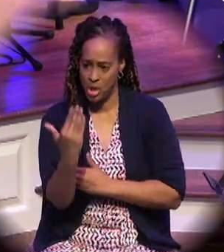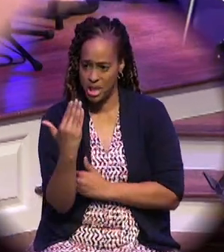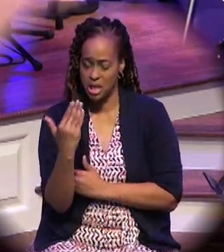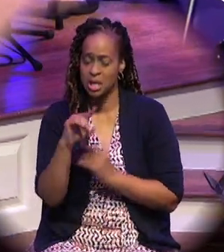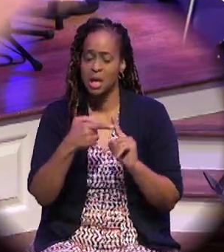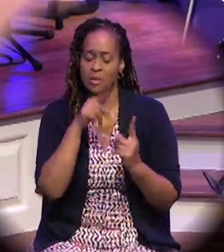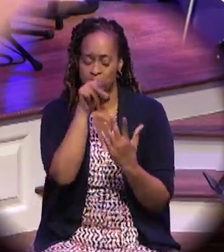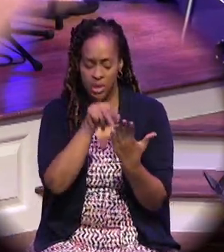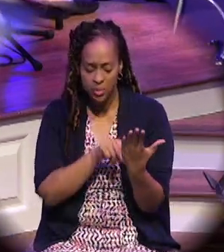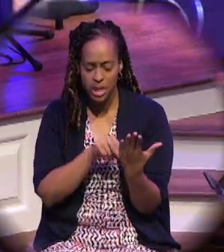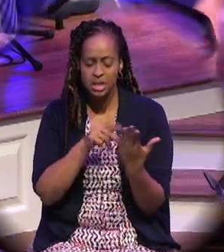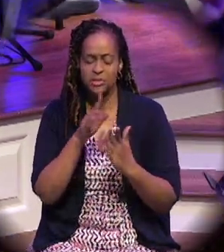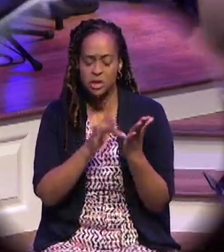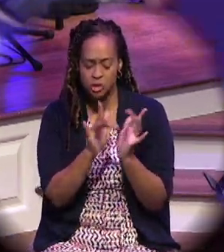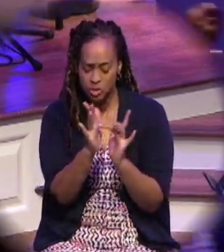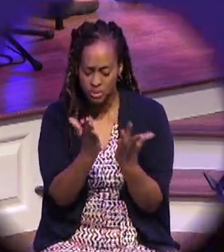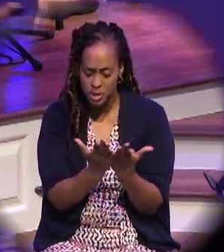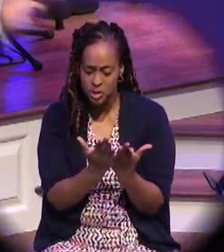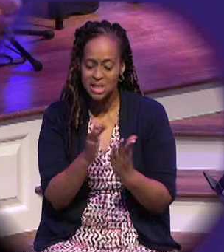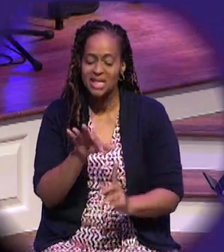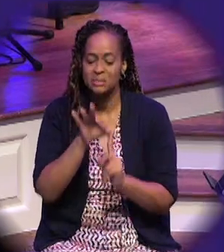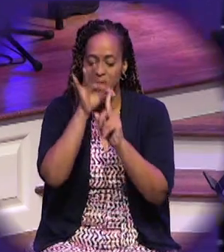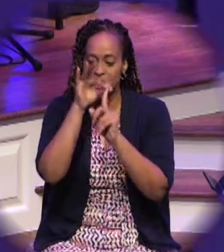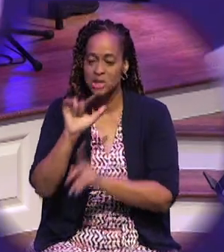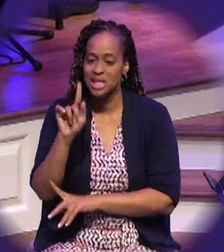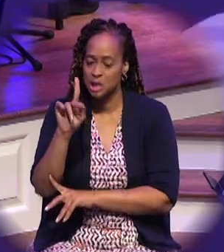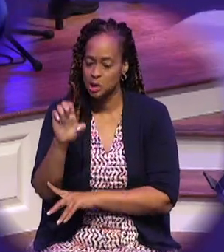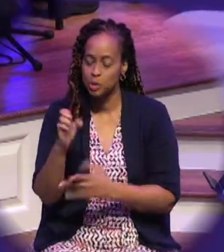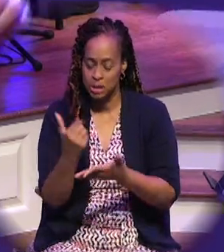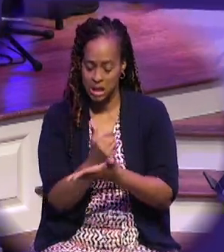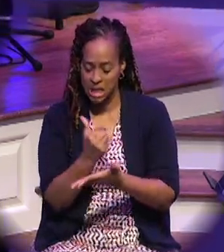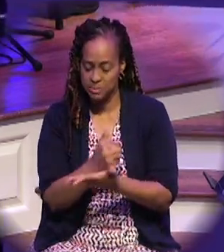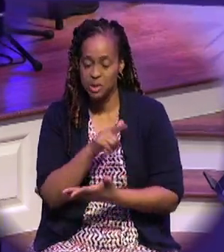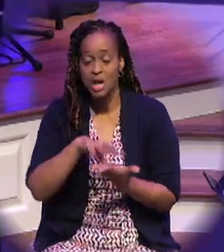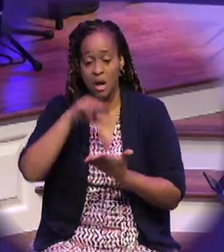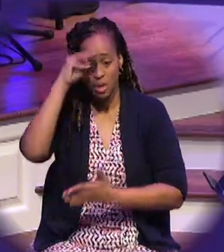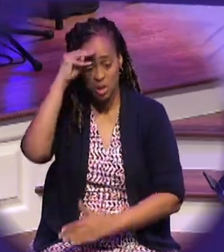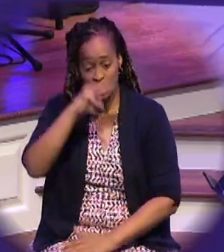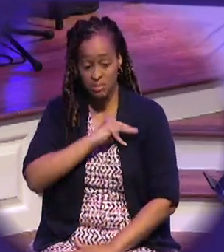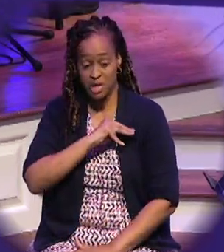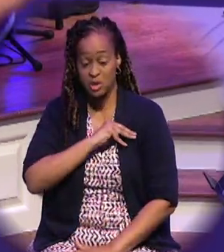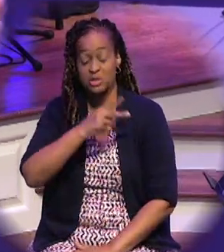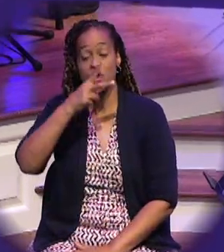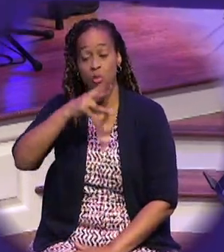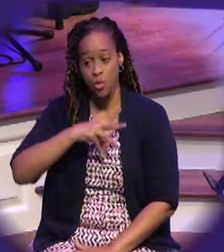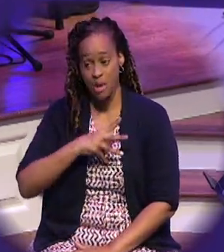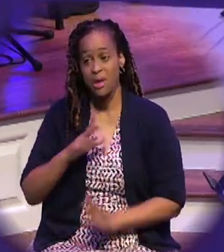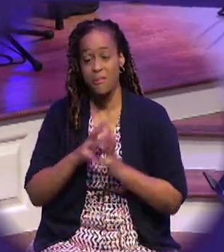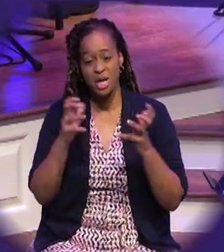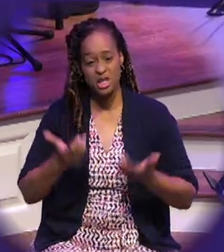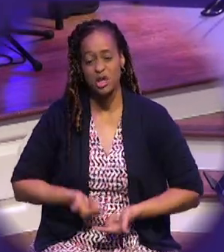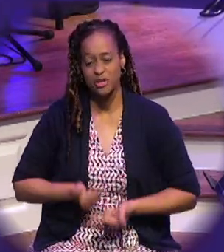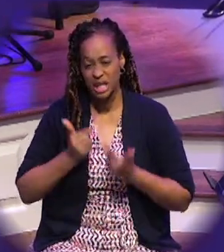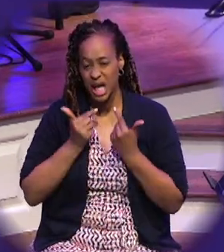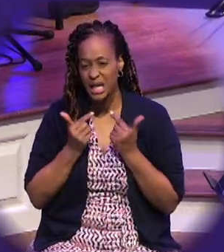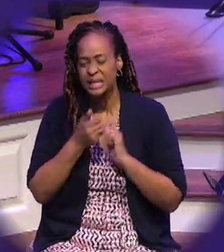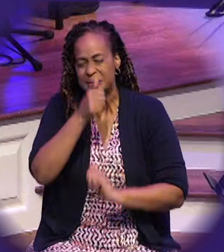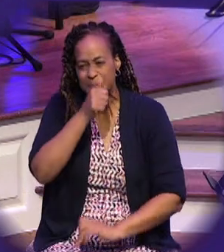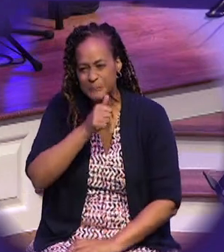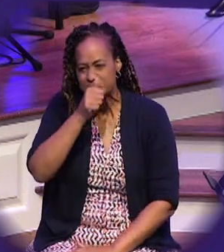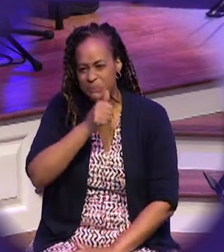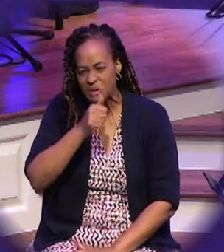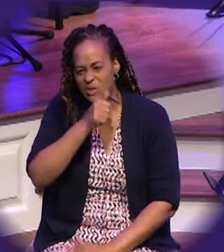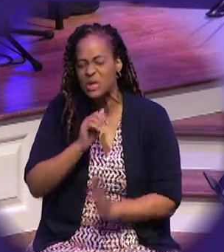read through the scriptures, especially in Luke's gospel, we learn that Mary Magdalene was a woman who for much of her life had suffered